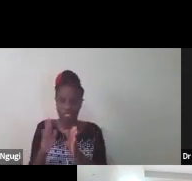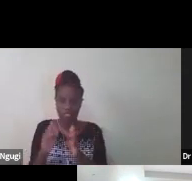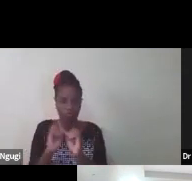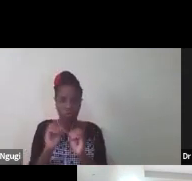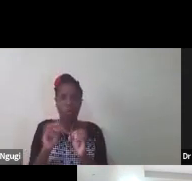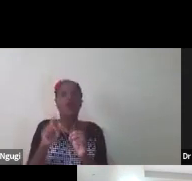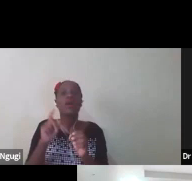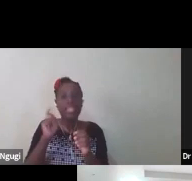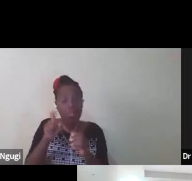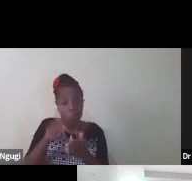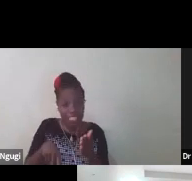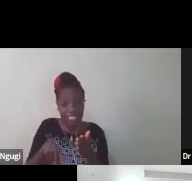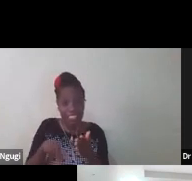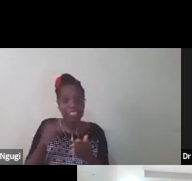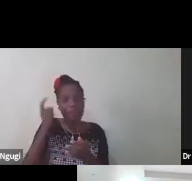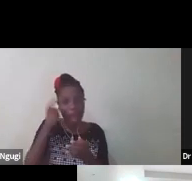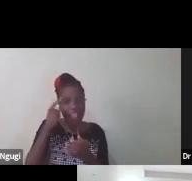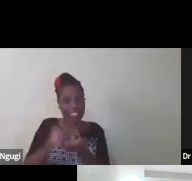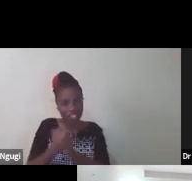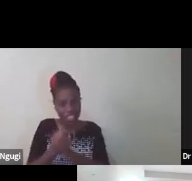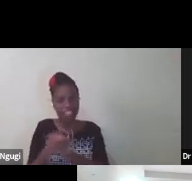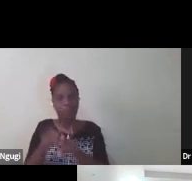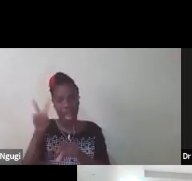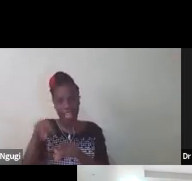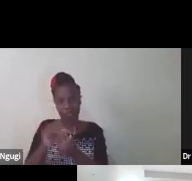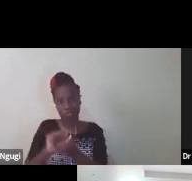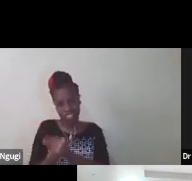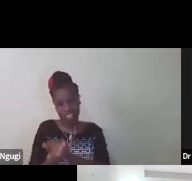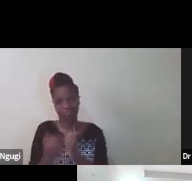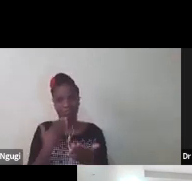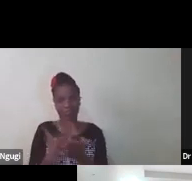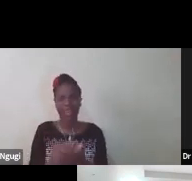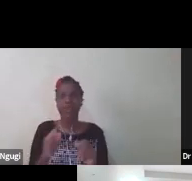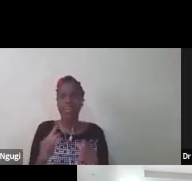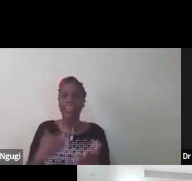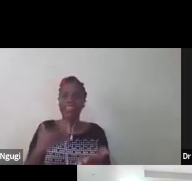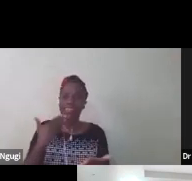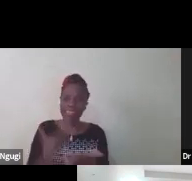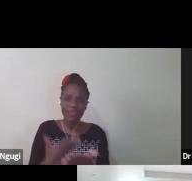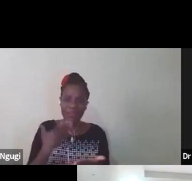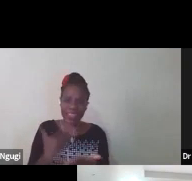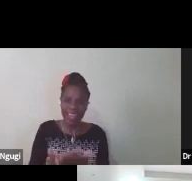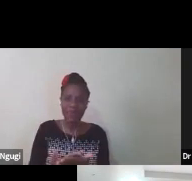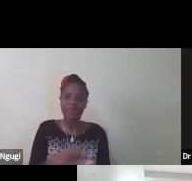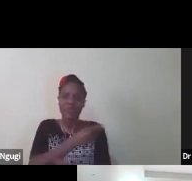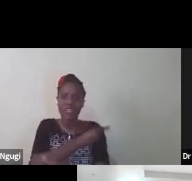of people's mind and their attitude. Mm-hmm. Fantastic. Thank you very much, Dr. Njuguna, as we wrap